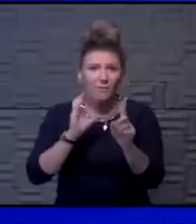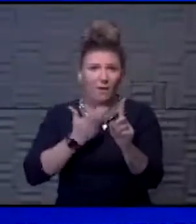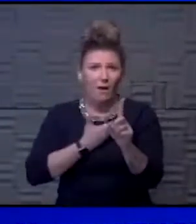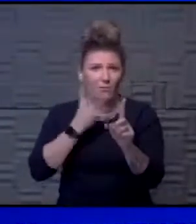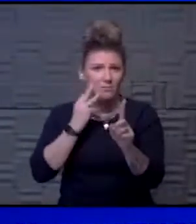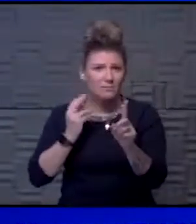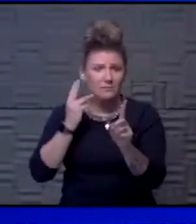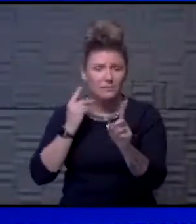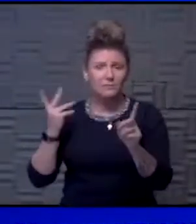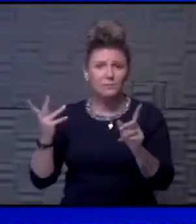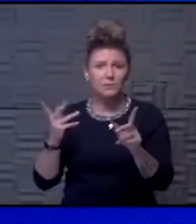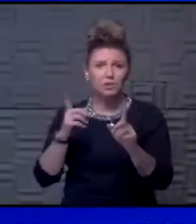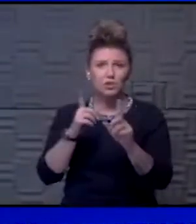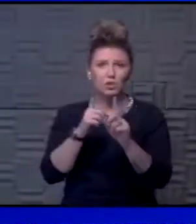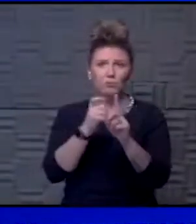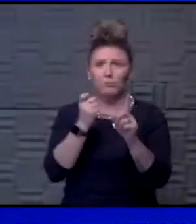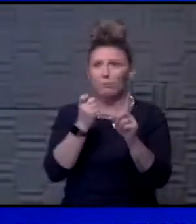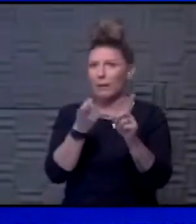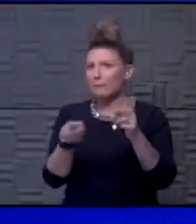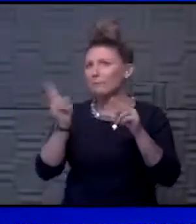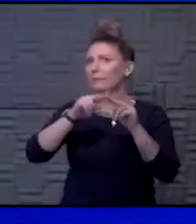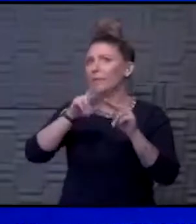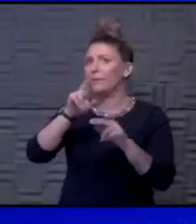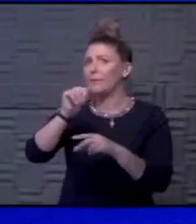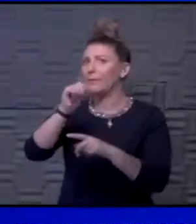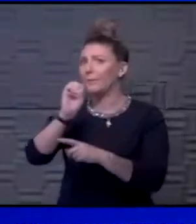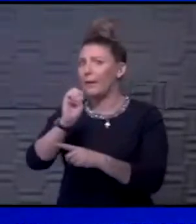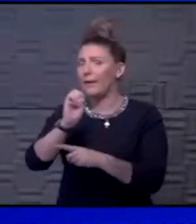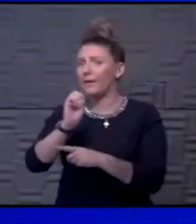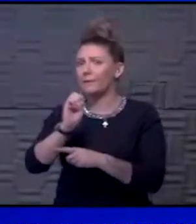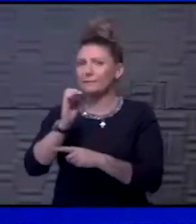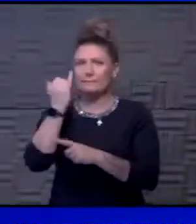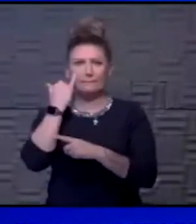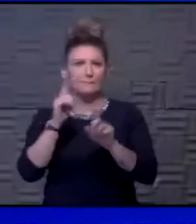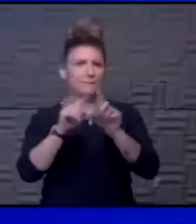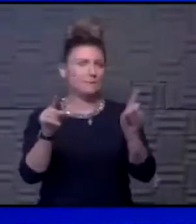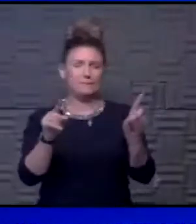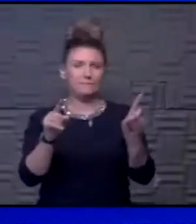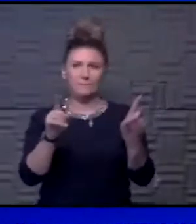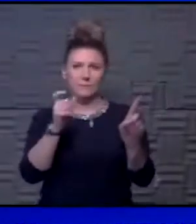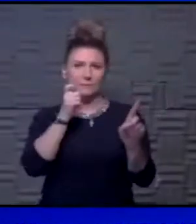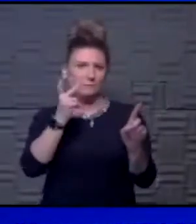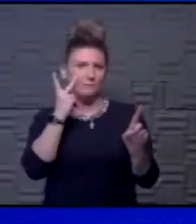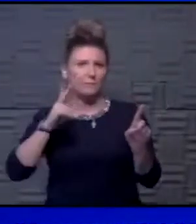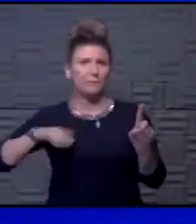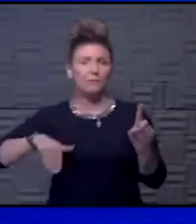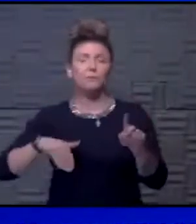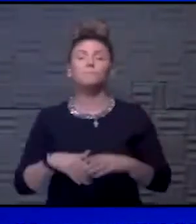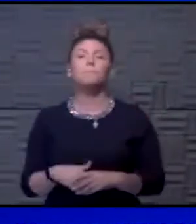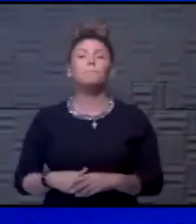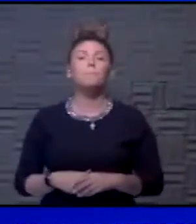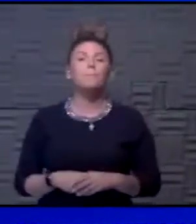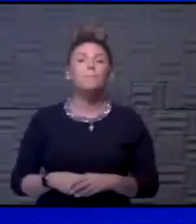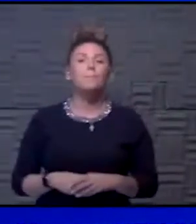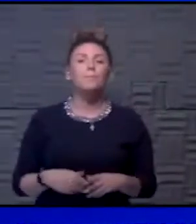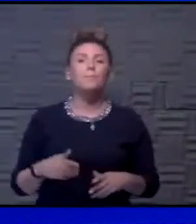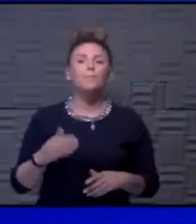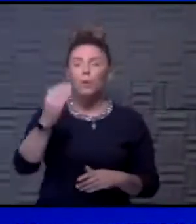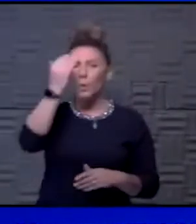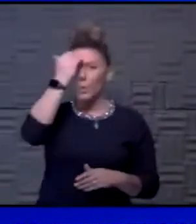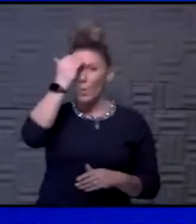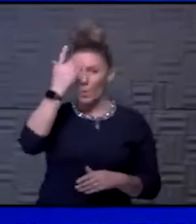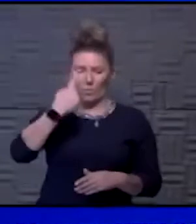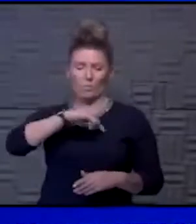experience as to uptake rates and if they are different. But I know that we are recommending